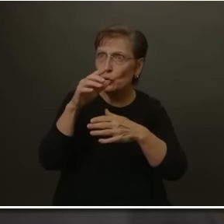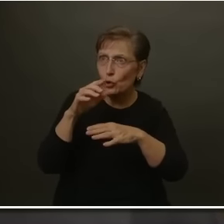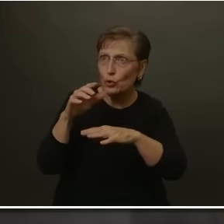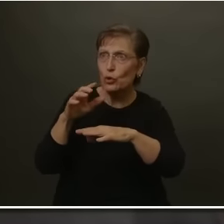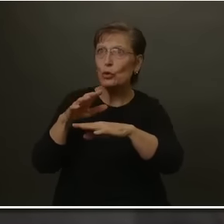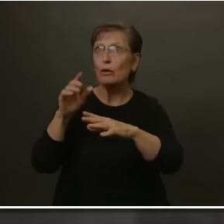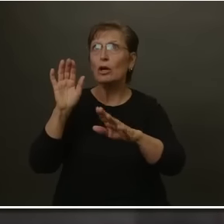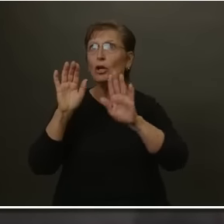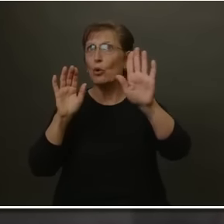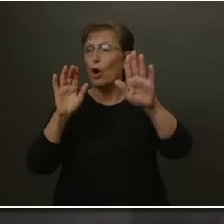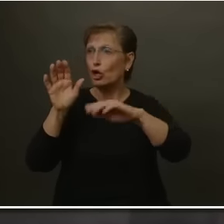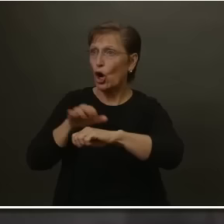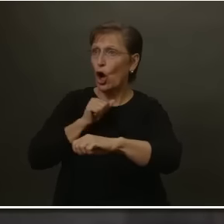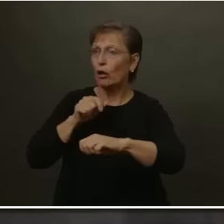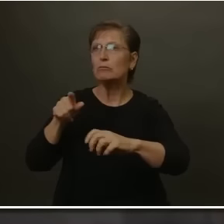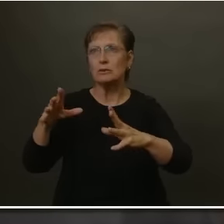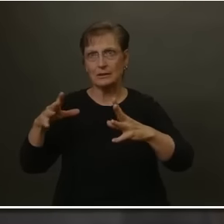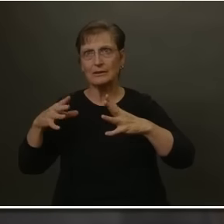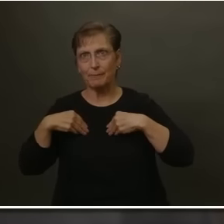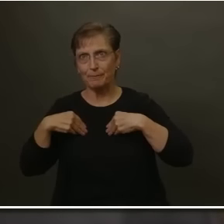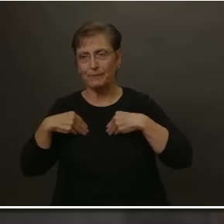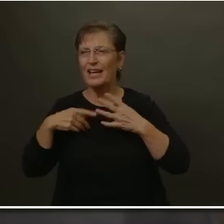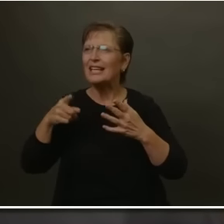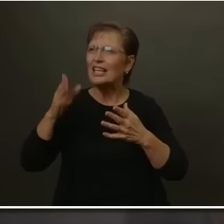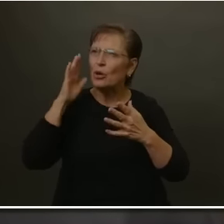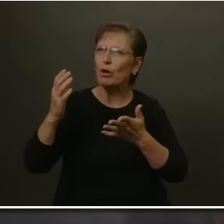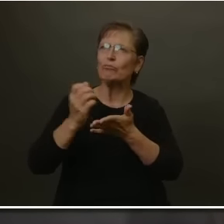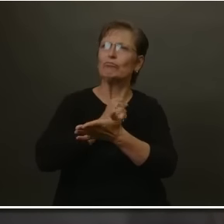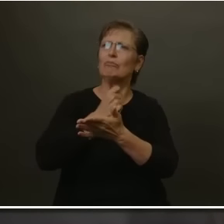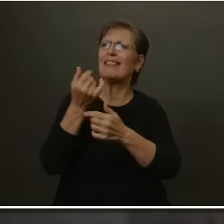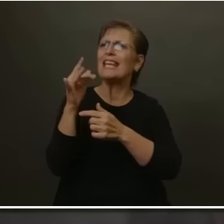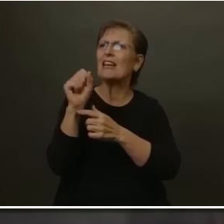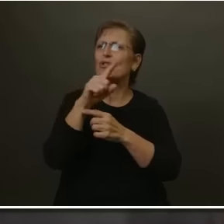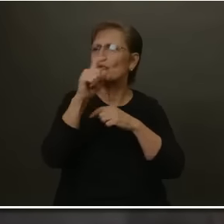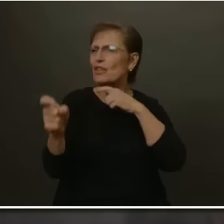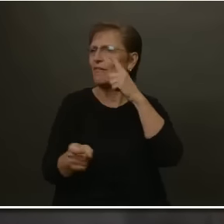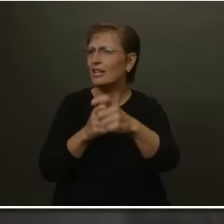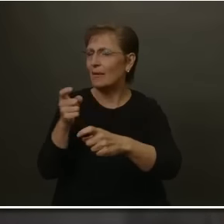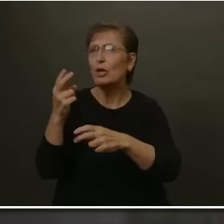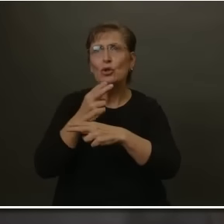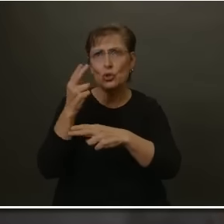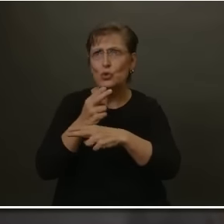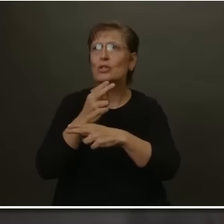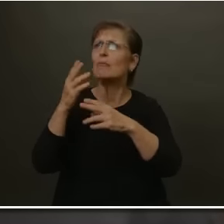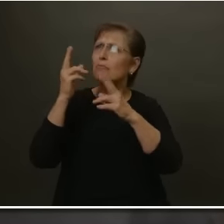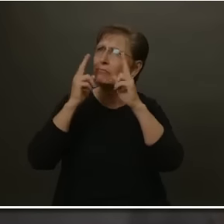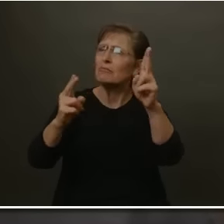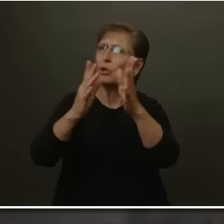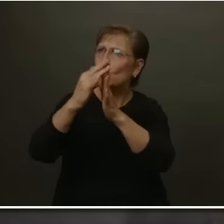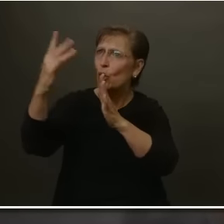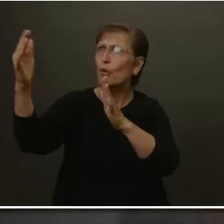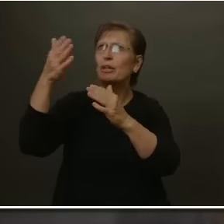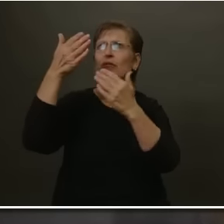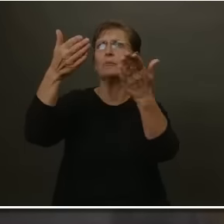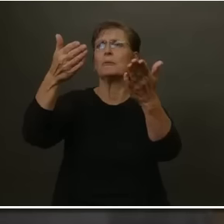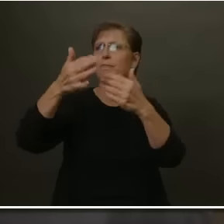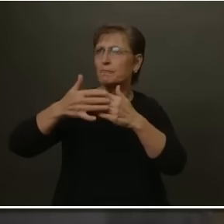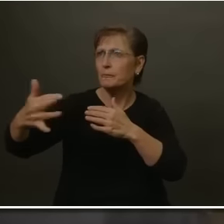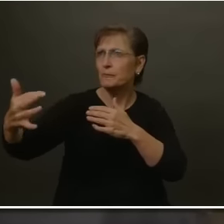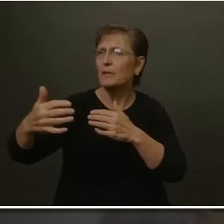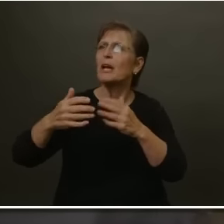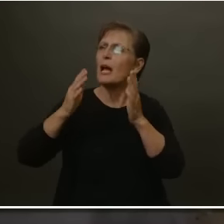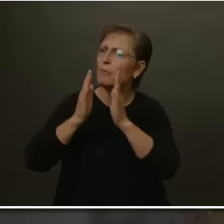will claim the gifts you have given him and use them to your glory and honor. Grant him the leadership